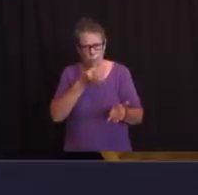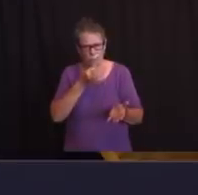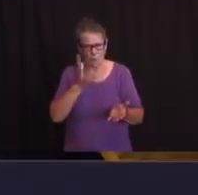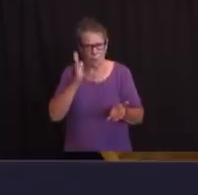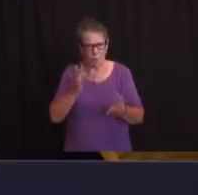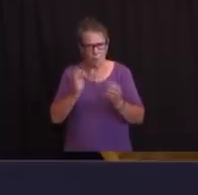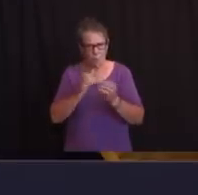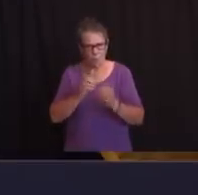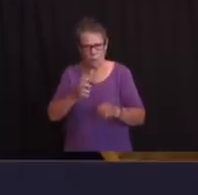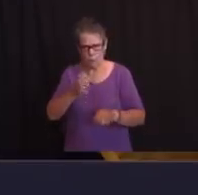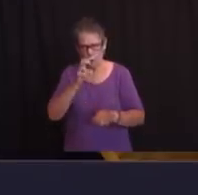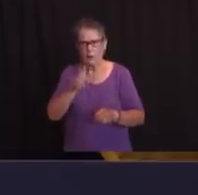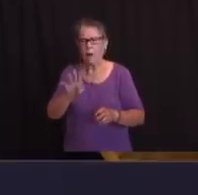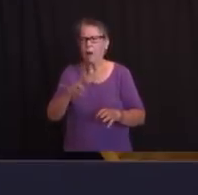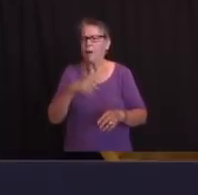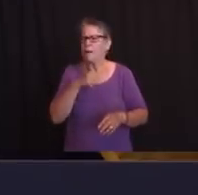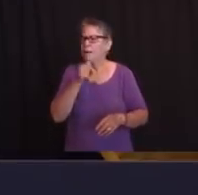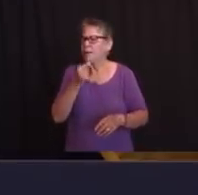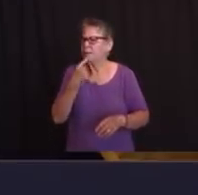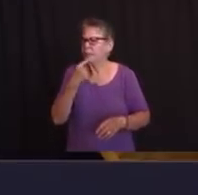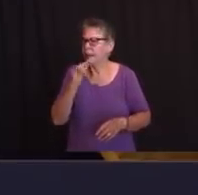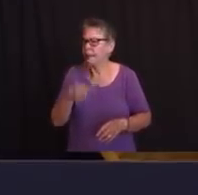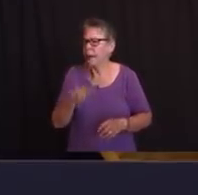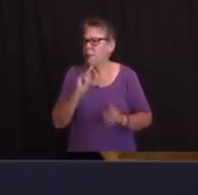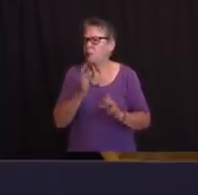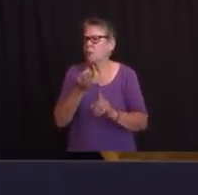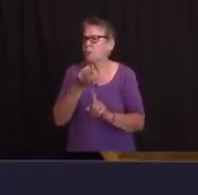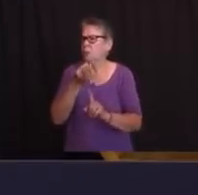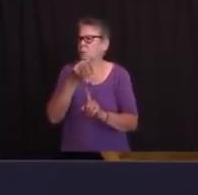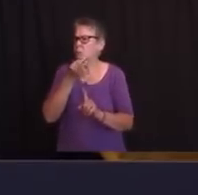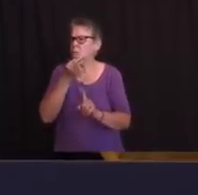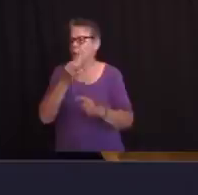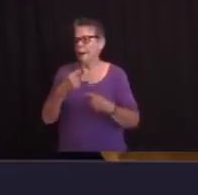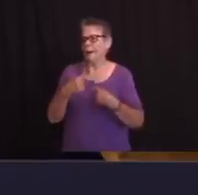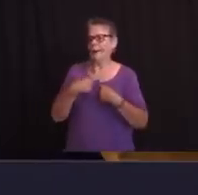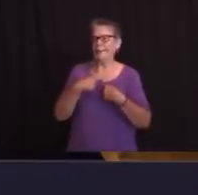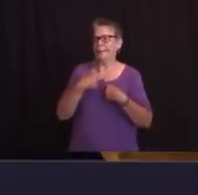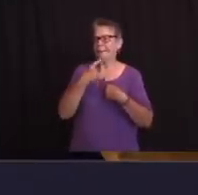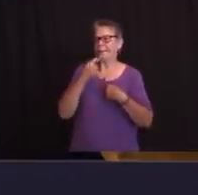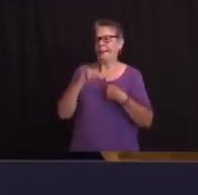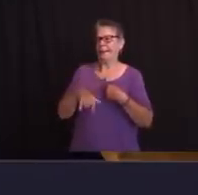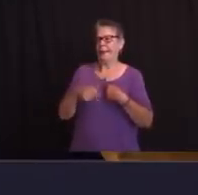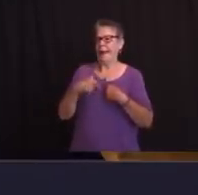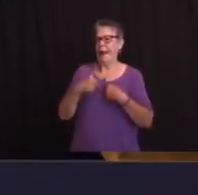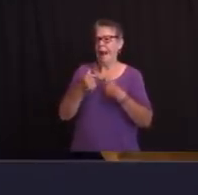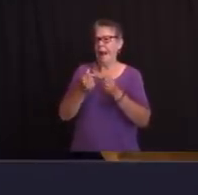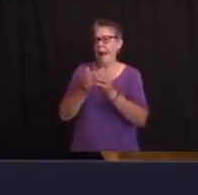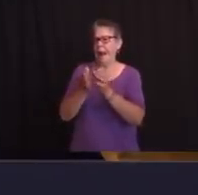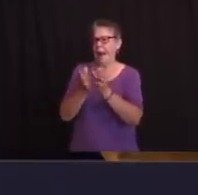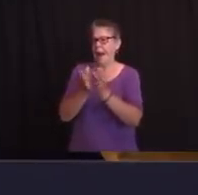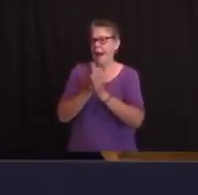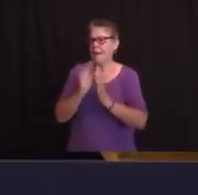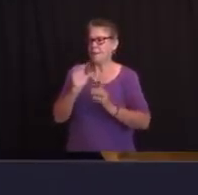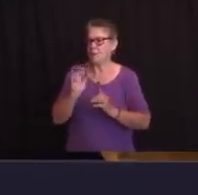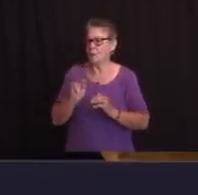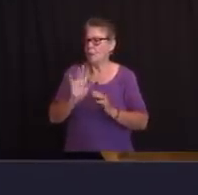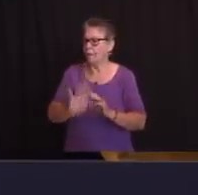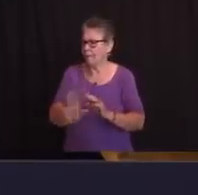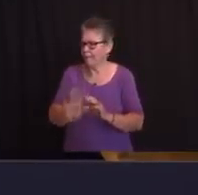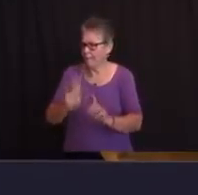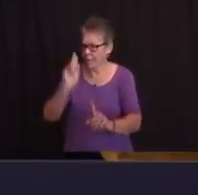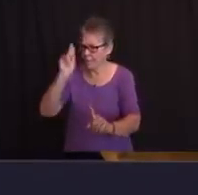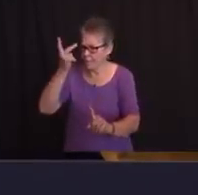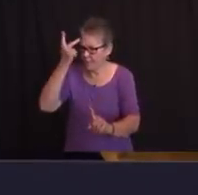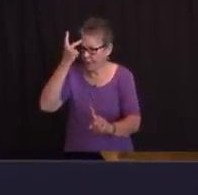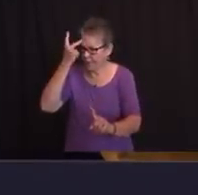and running I first. think you were correct, actually, that the soon was a question mark. It must have been politics. Maybe. But